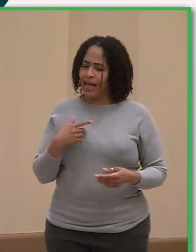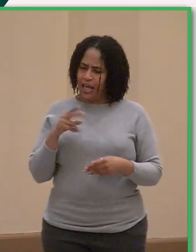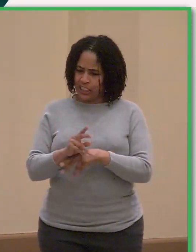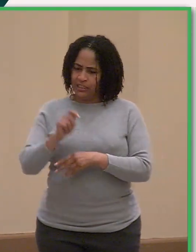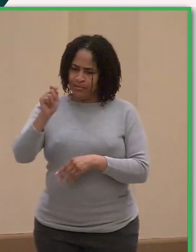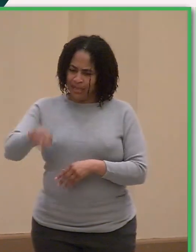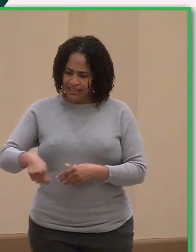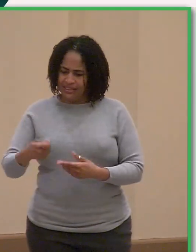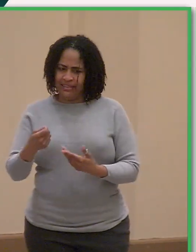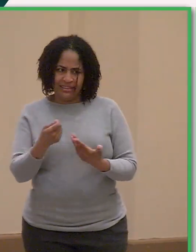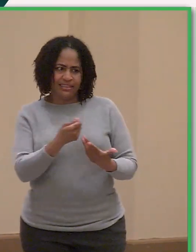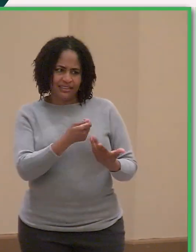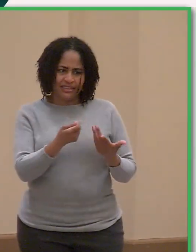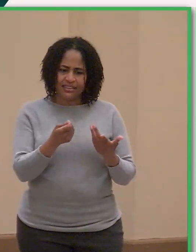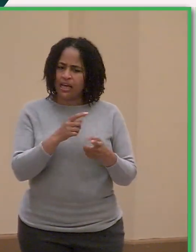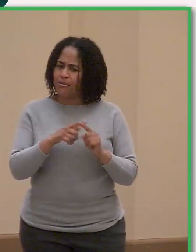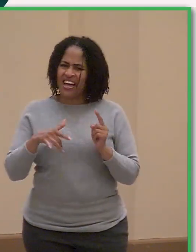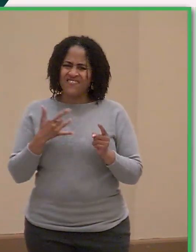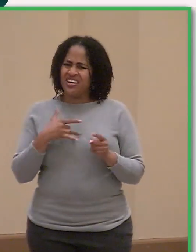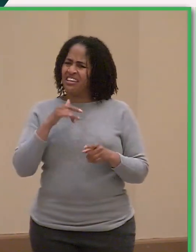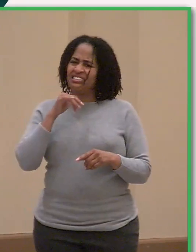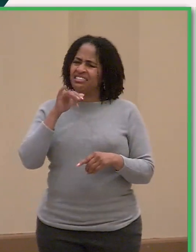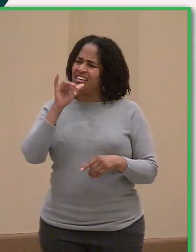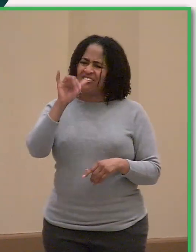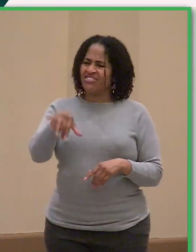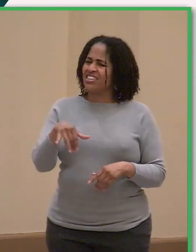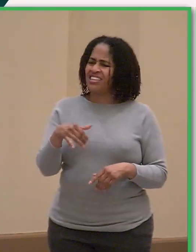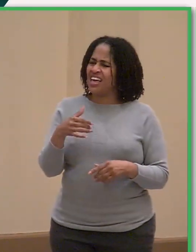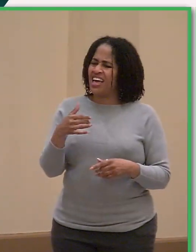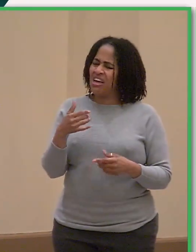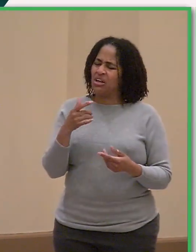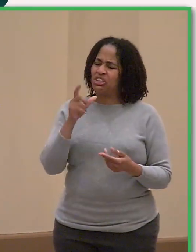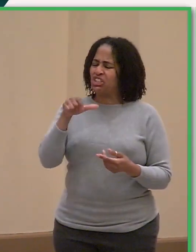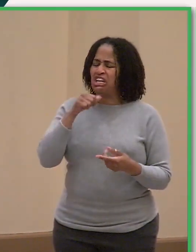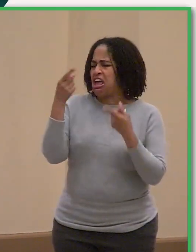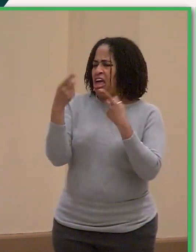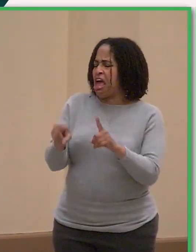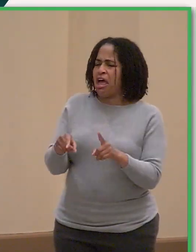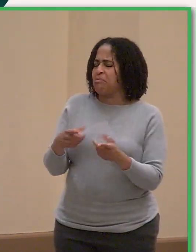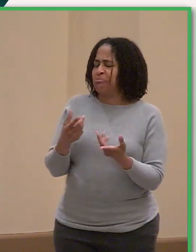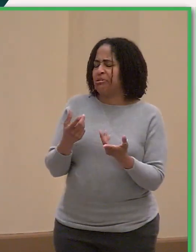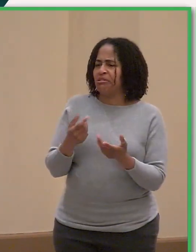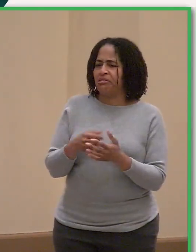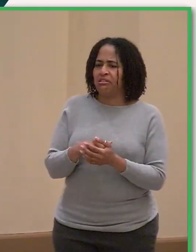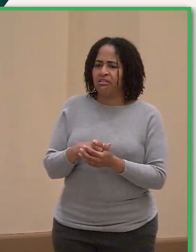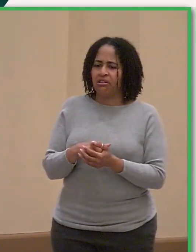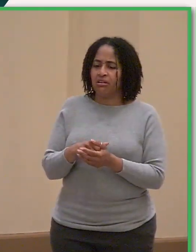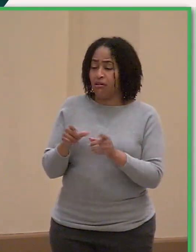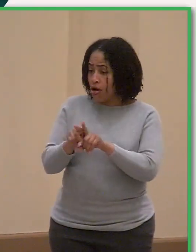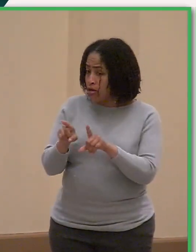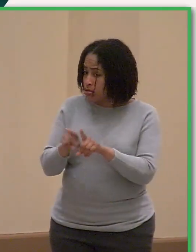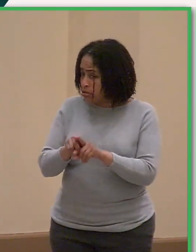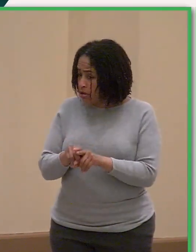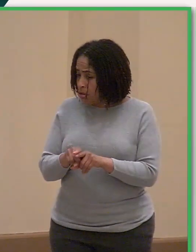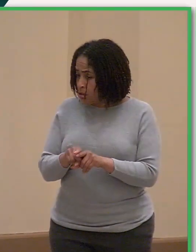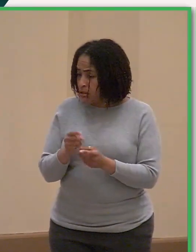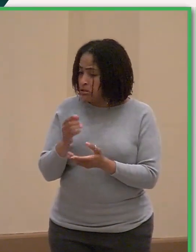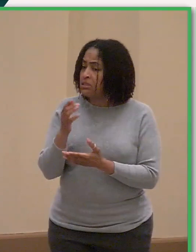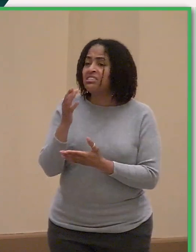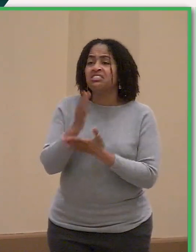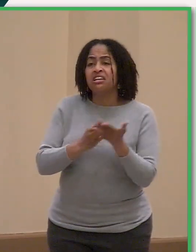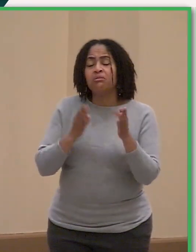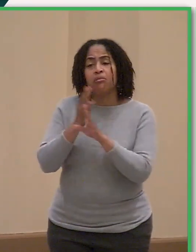felt like, you know, that shouldn't have been taken as far as it been taken. Also, some of the bus